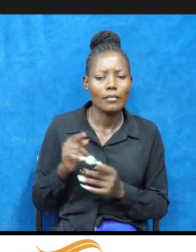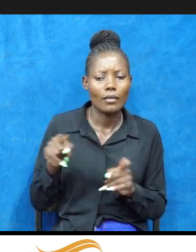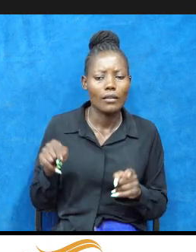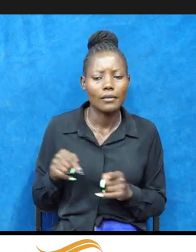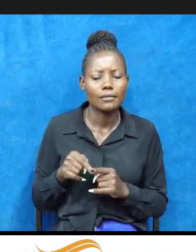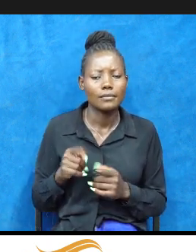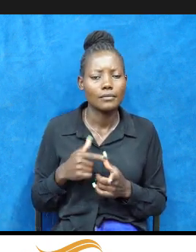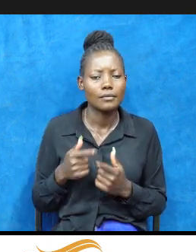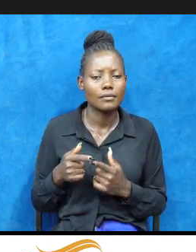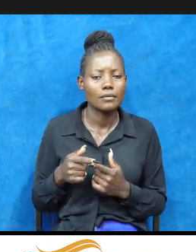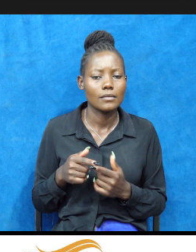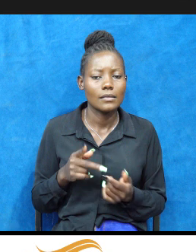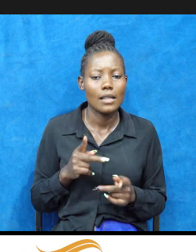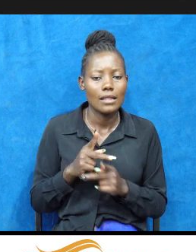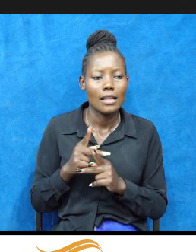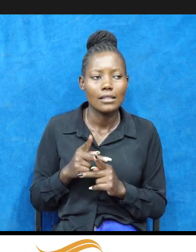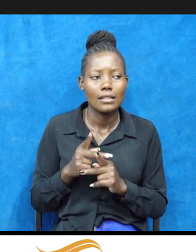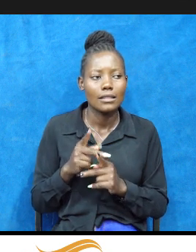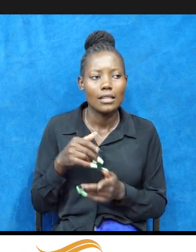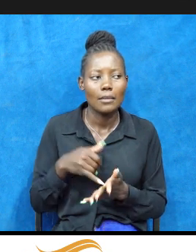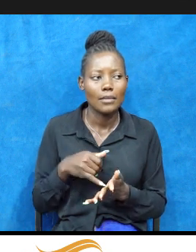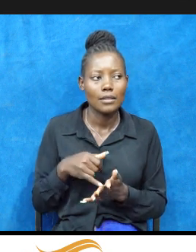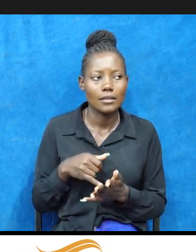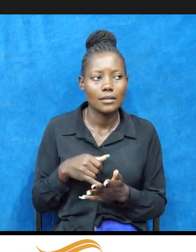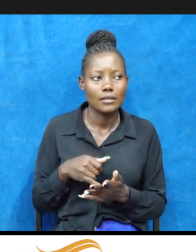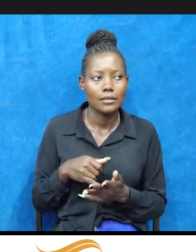height and keep it